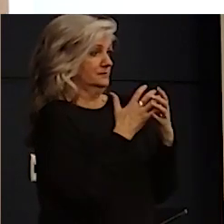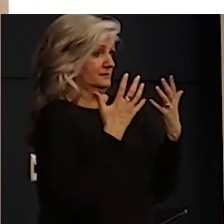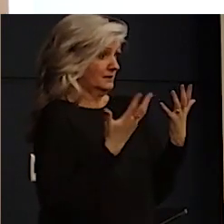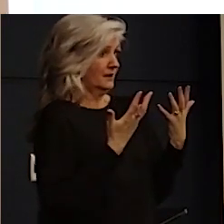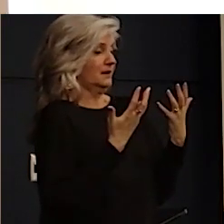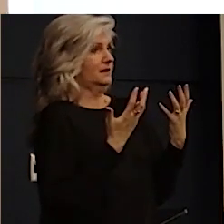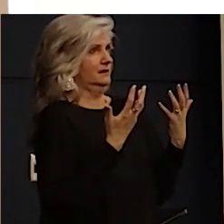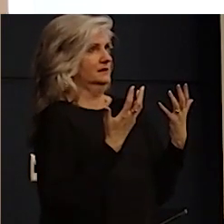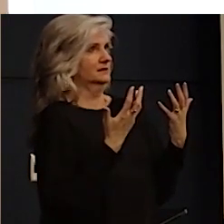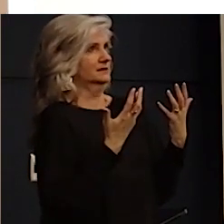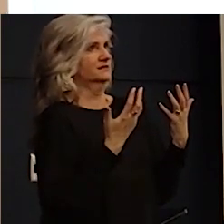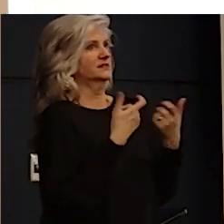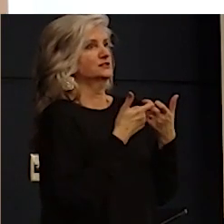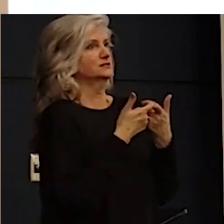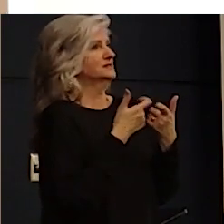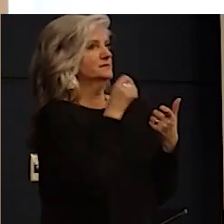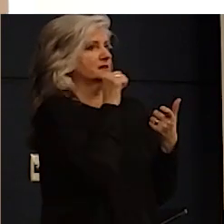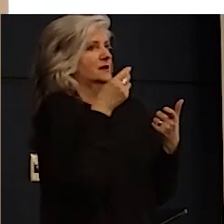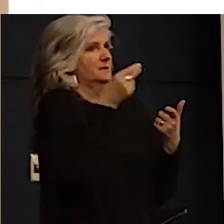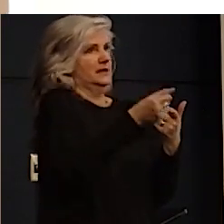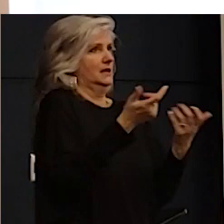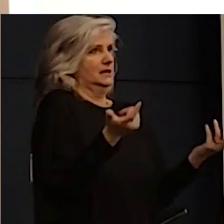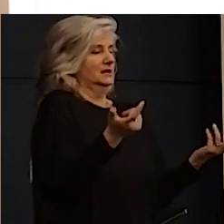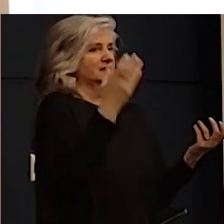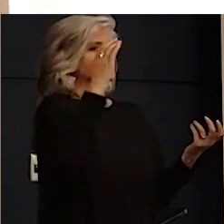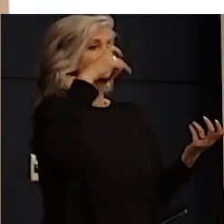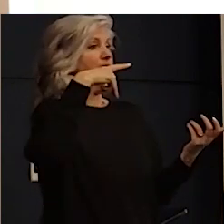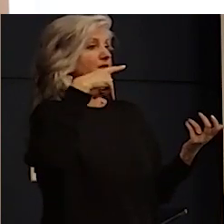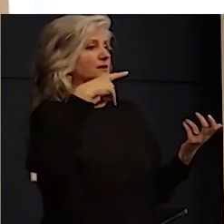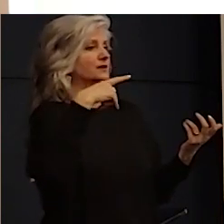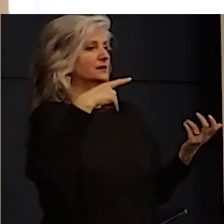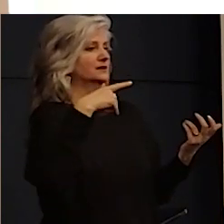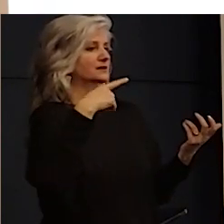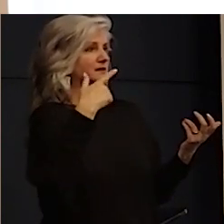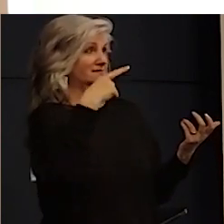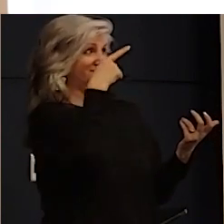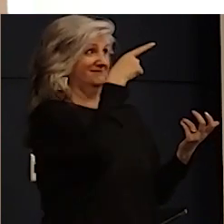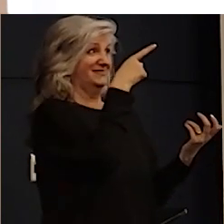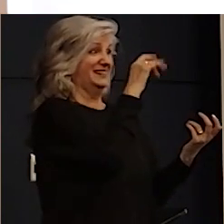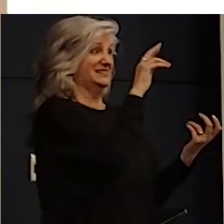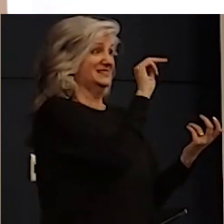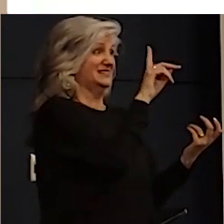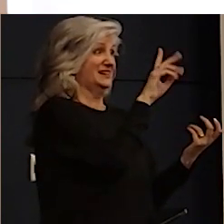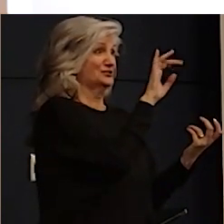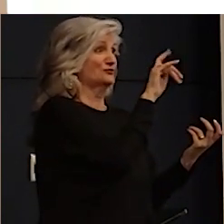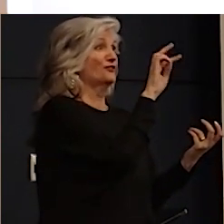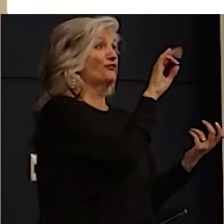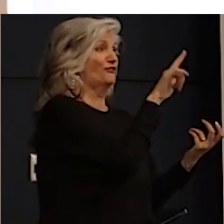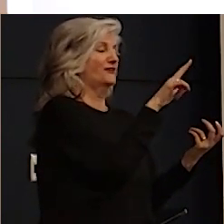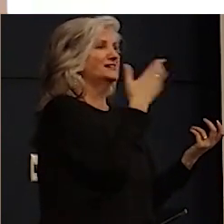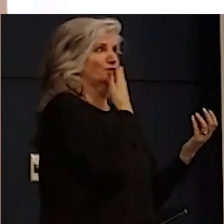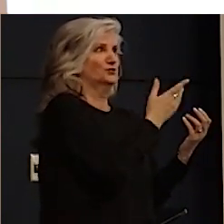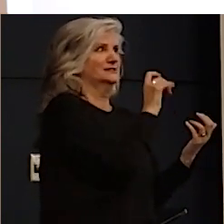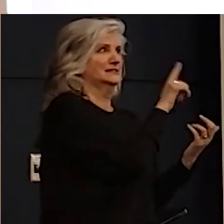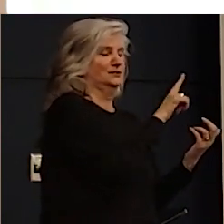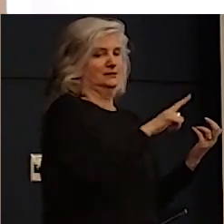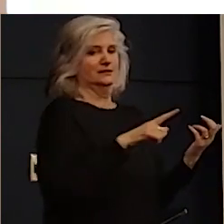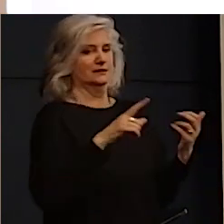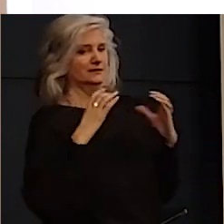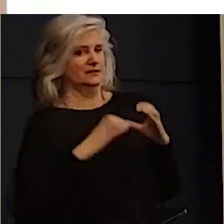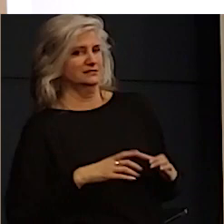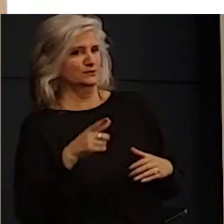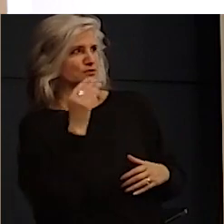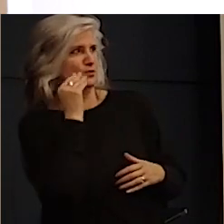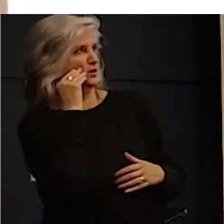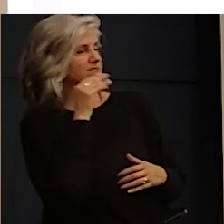use more electricity in CenterPoint's territory than all the residential customers combined. So I think a key part of this case and all cases